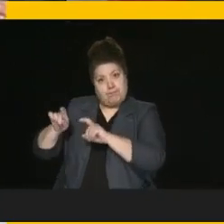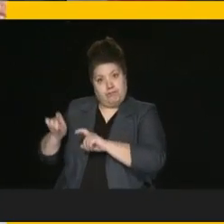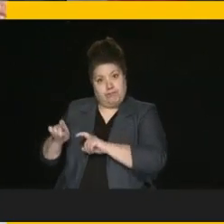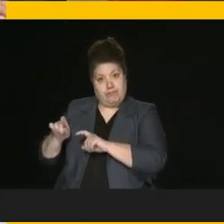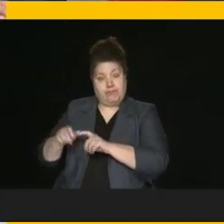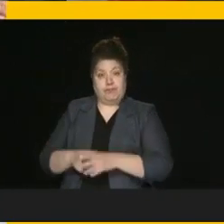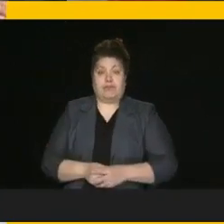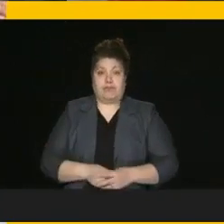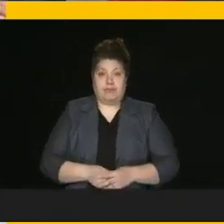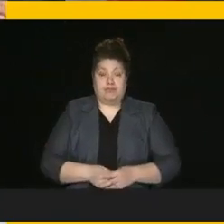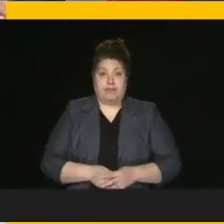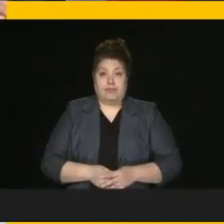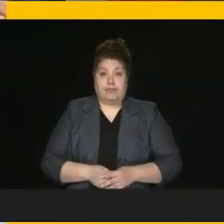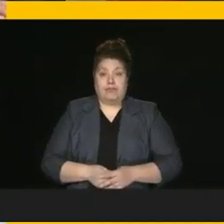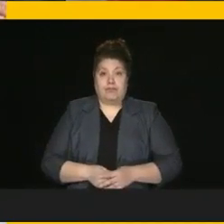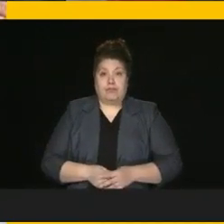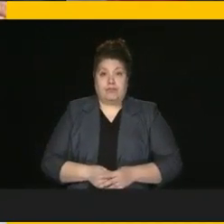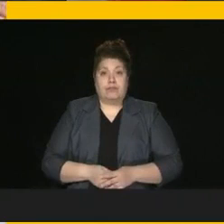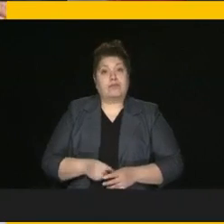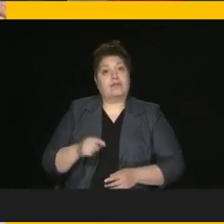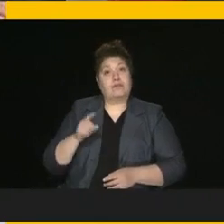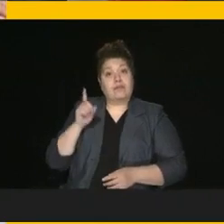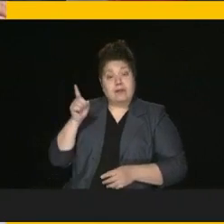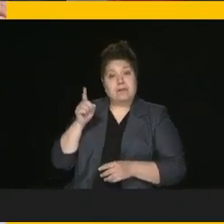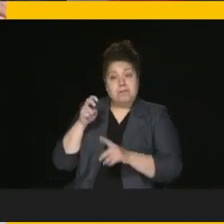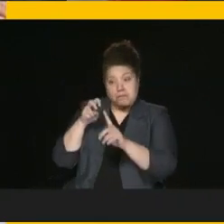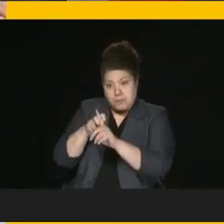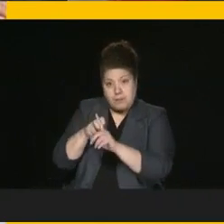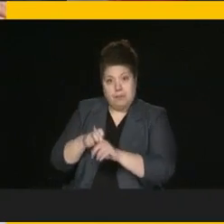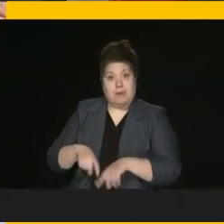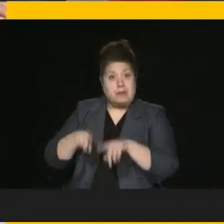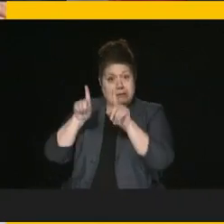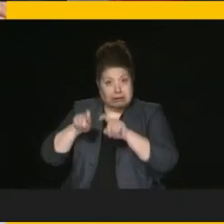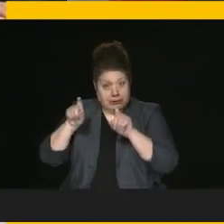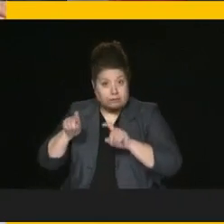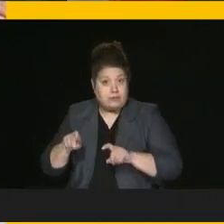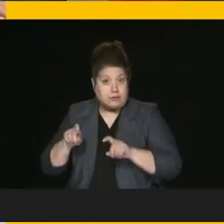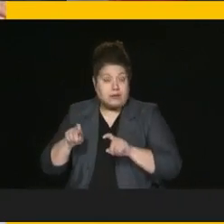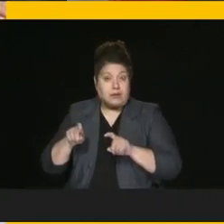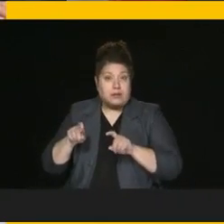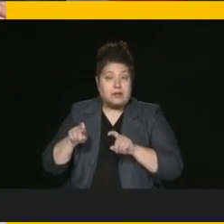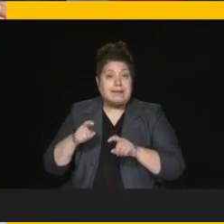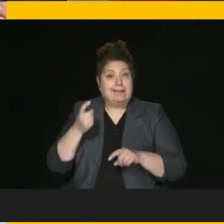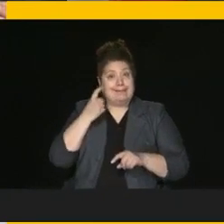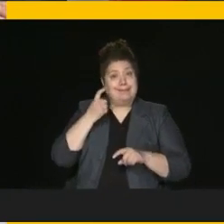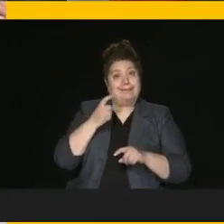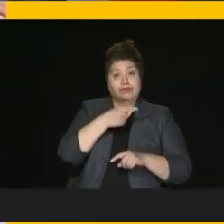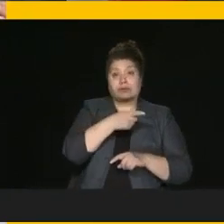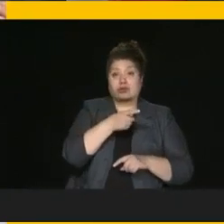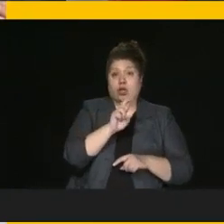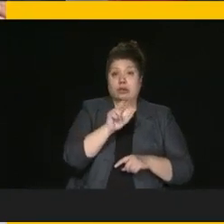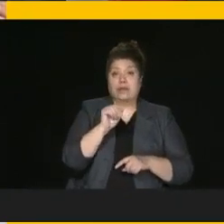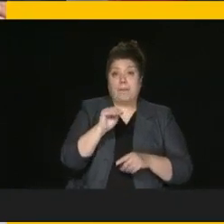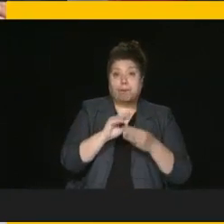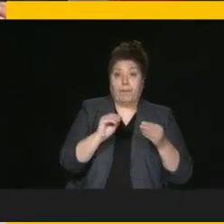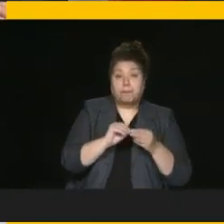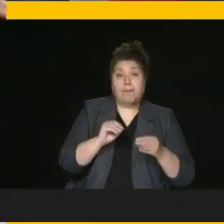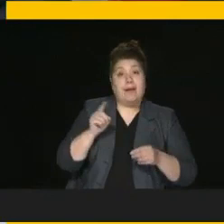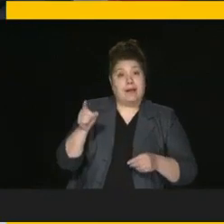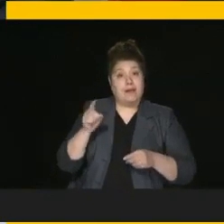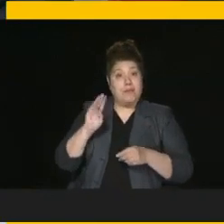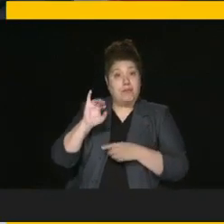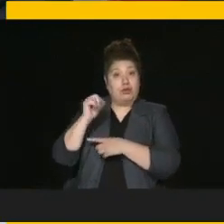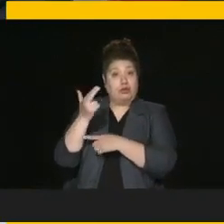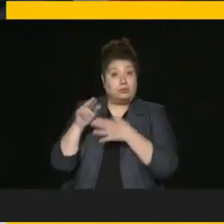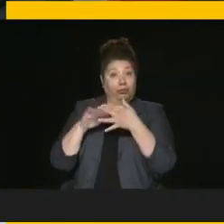identifying cases, testing. As was pointed out by Dr. Tam, their March break was earlier than it was in